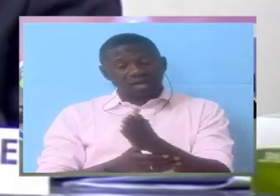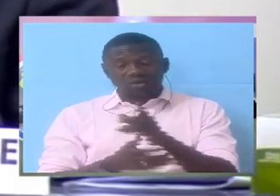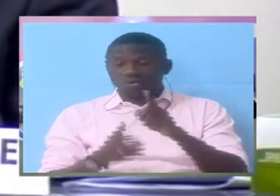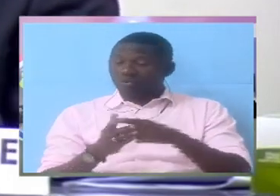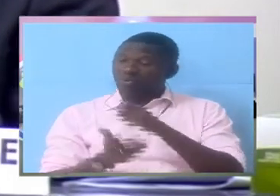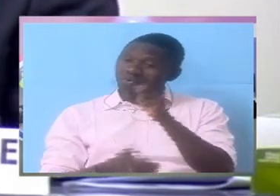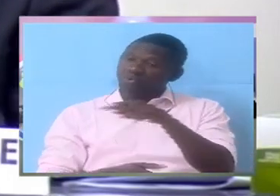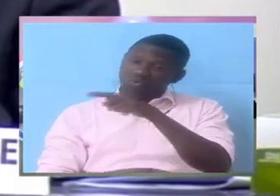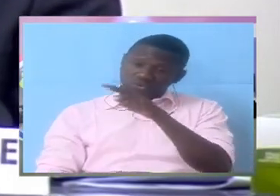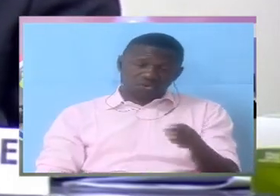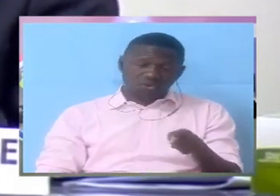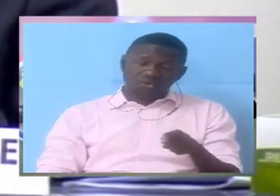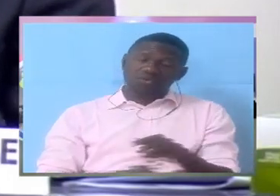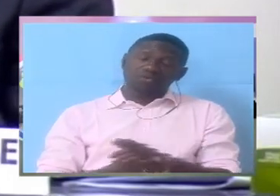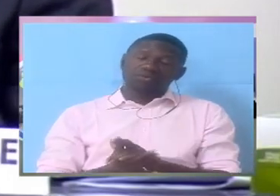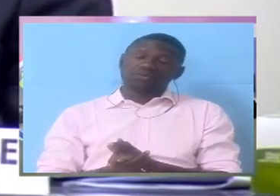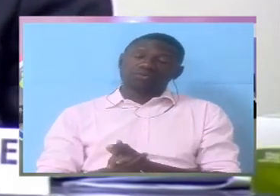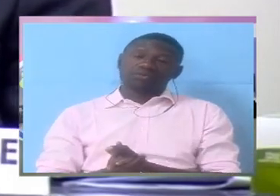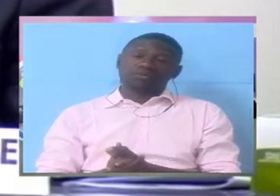Do